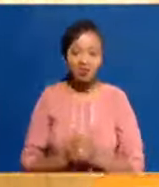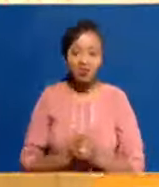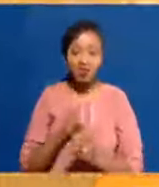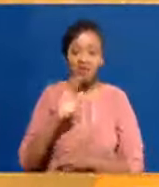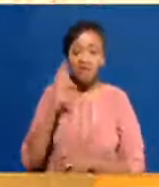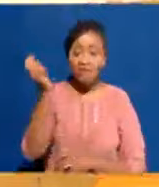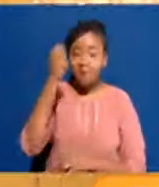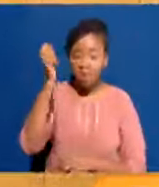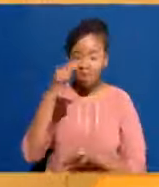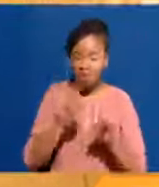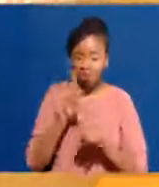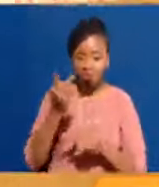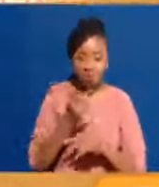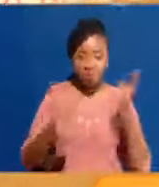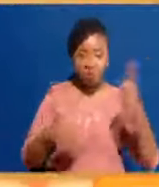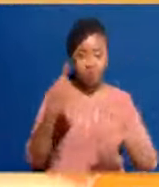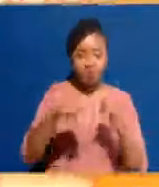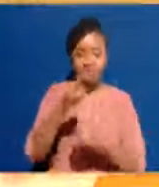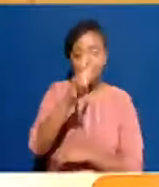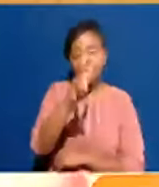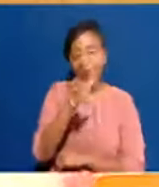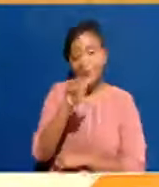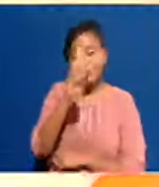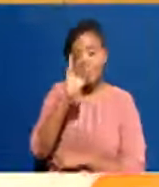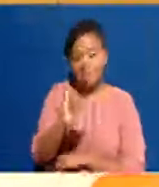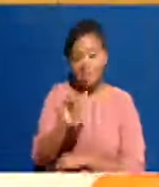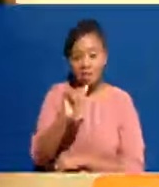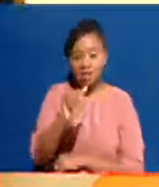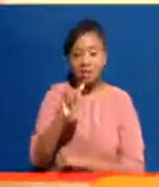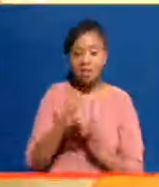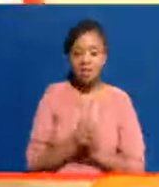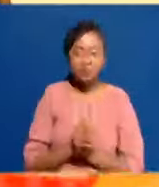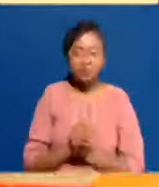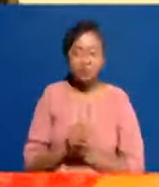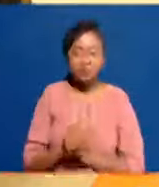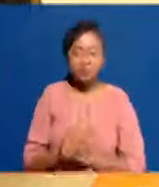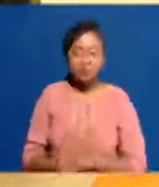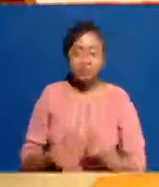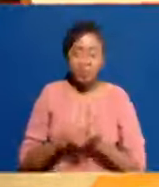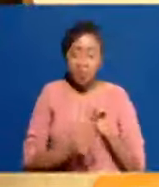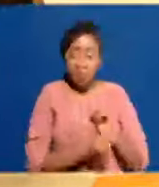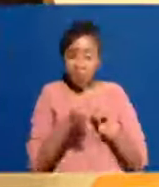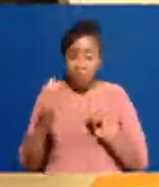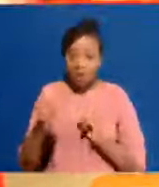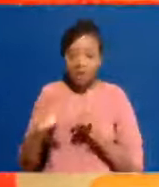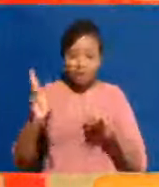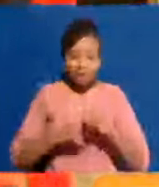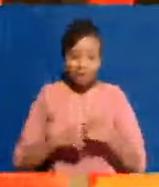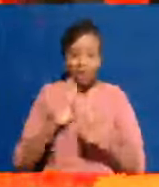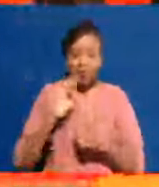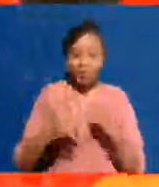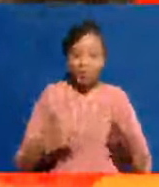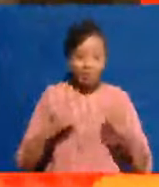They will fight for the WABA Intercontinental Super Bantamweight title. The rest of the 7 bouts will pit